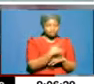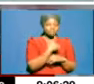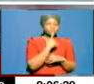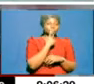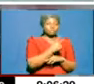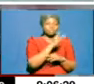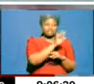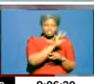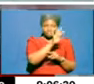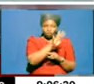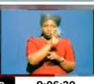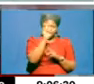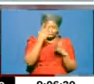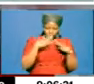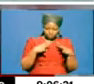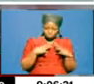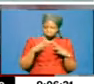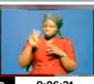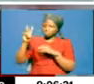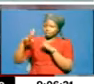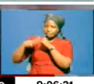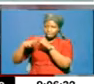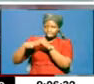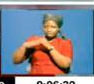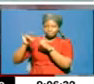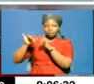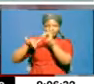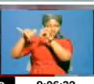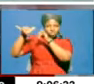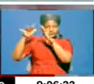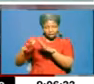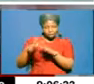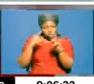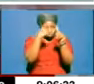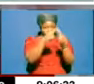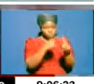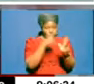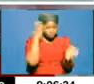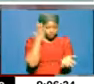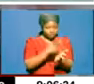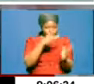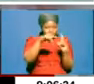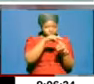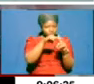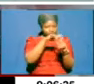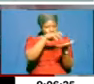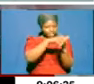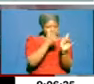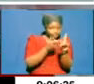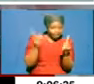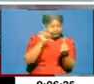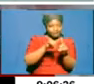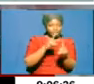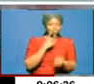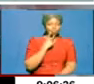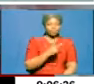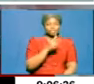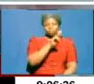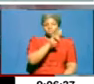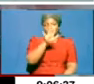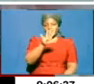1,234 are Kenyans, while 29 are foreigners. Total confirmed positive cases have increased to